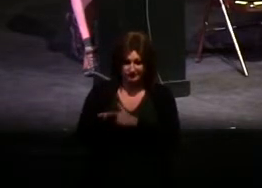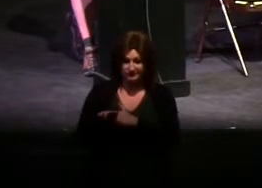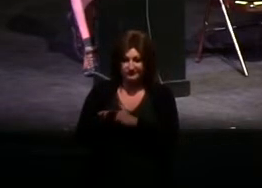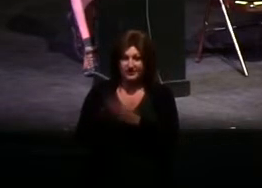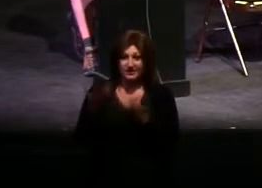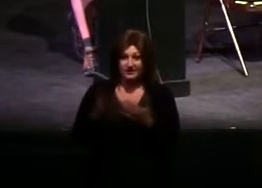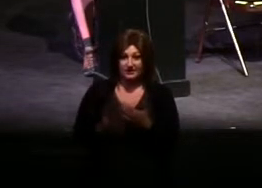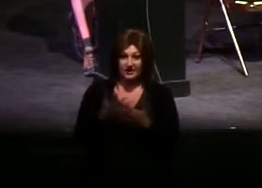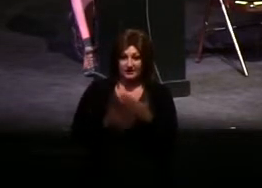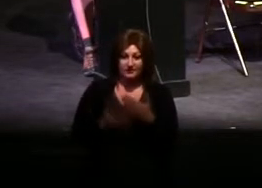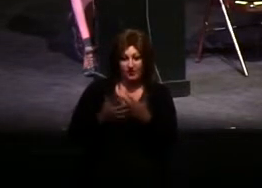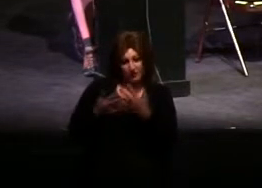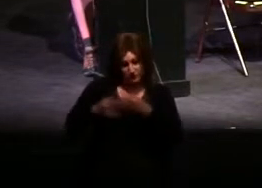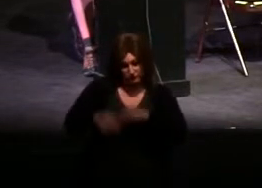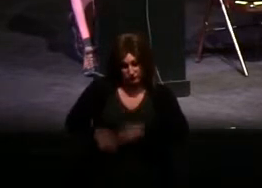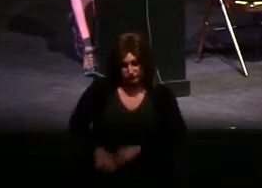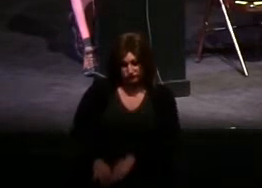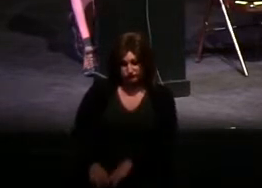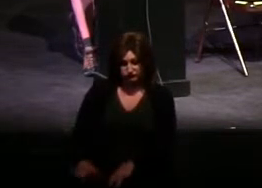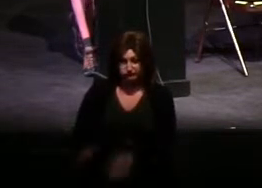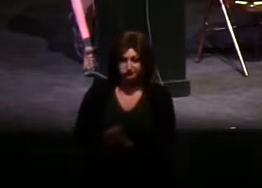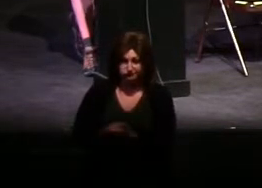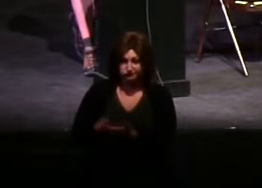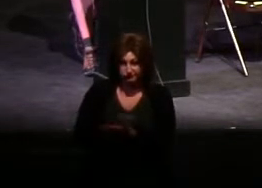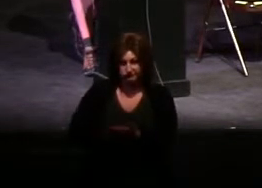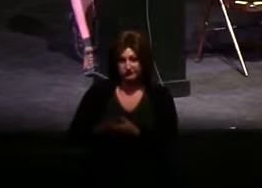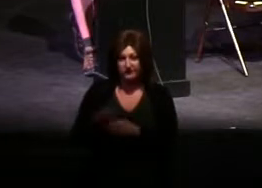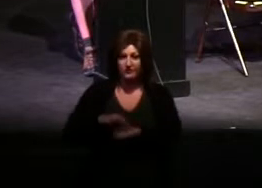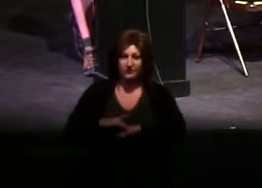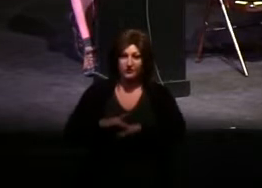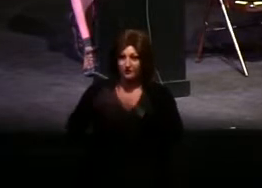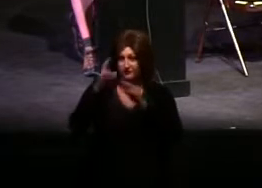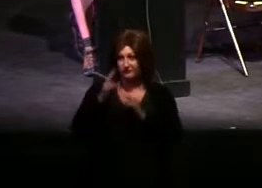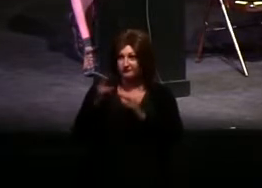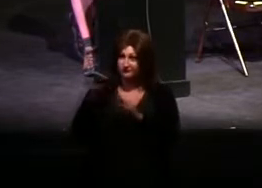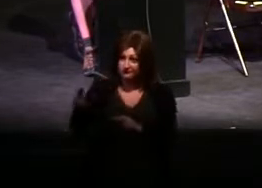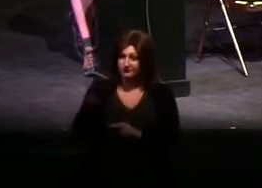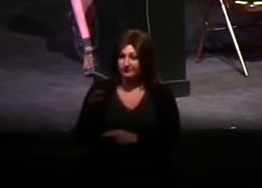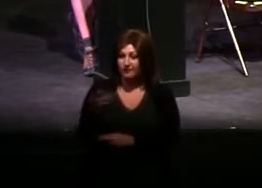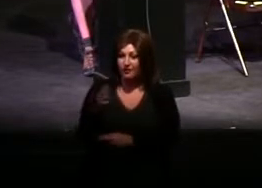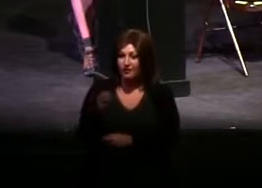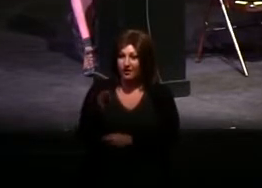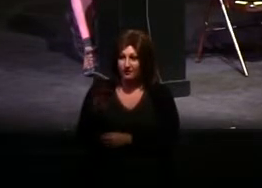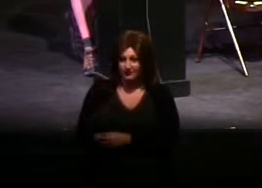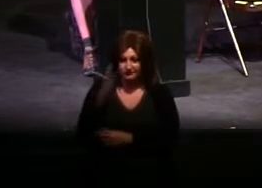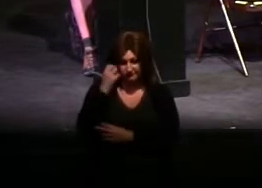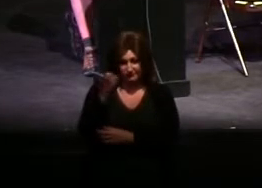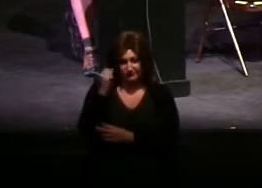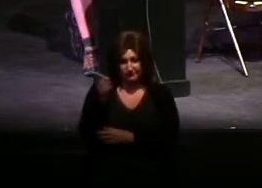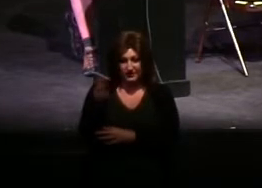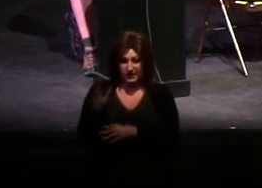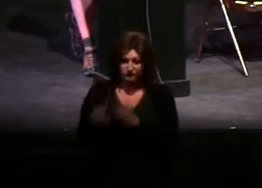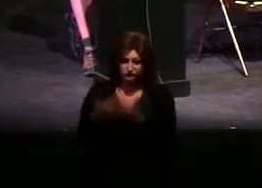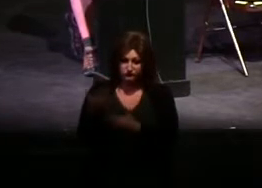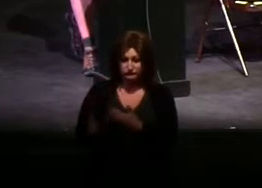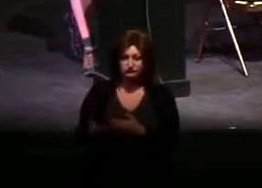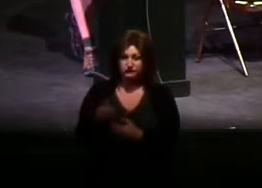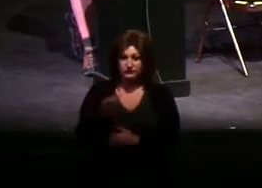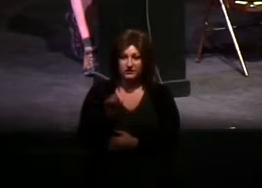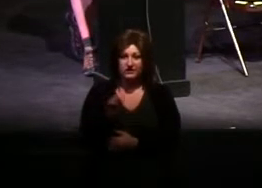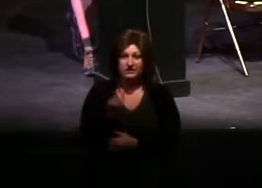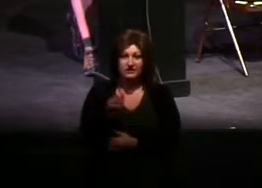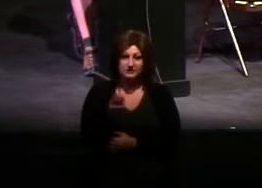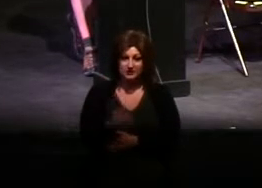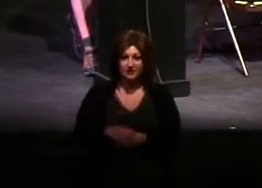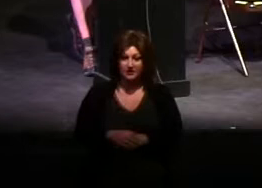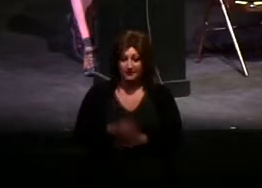would spill on the earth, cleansing it and honoring Muhammad's very memory and work in the name of Islam.